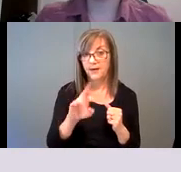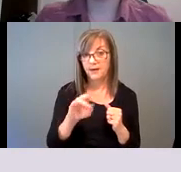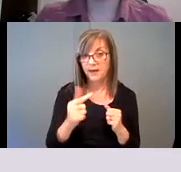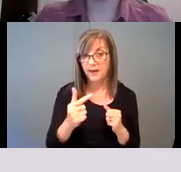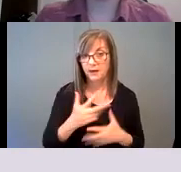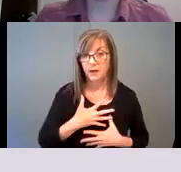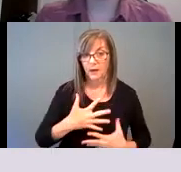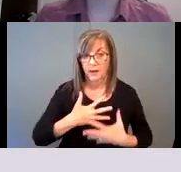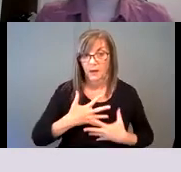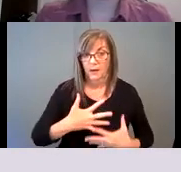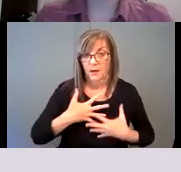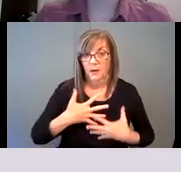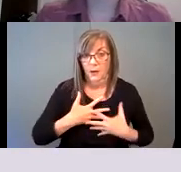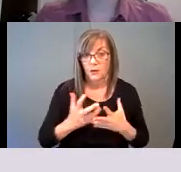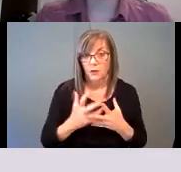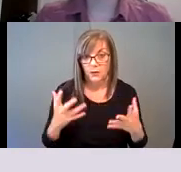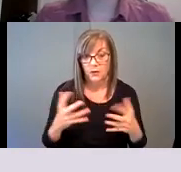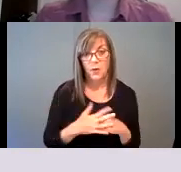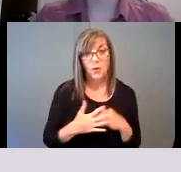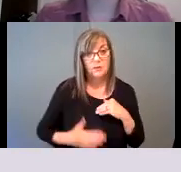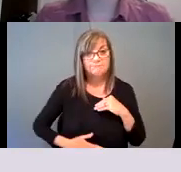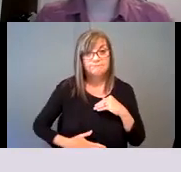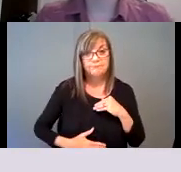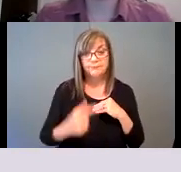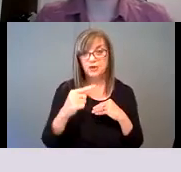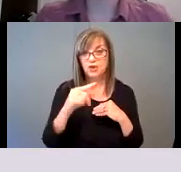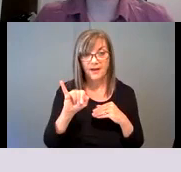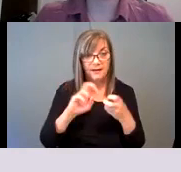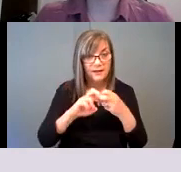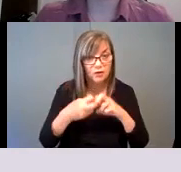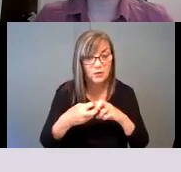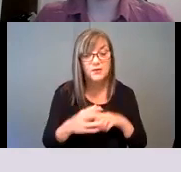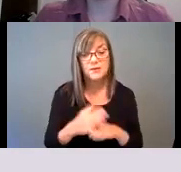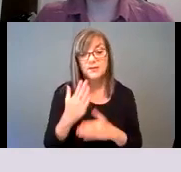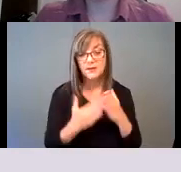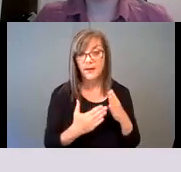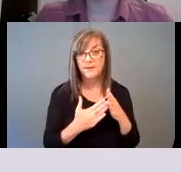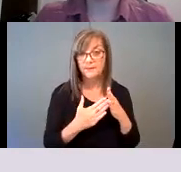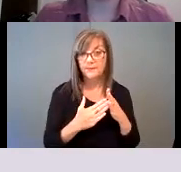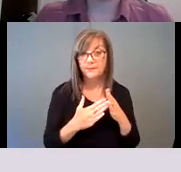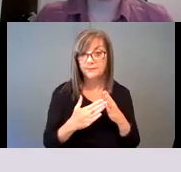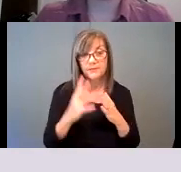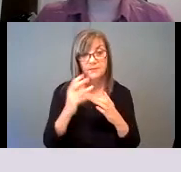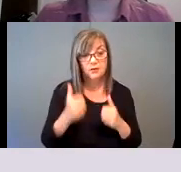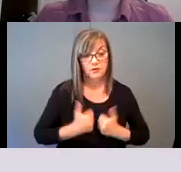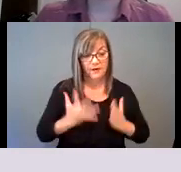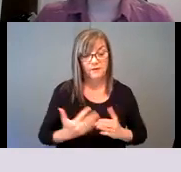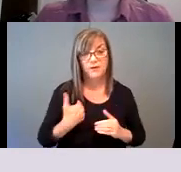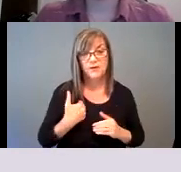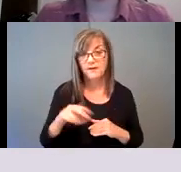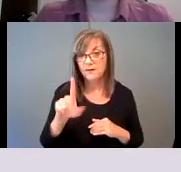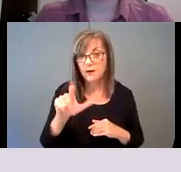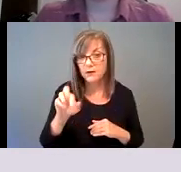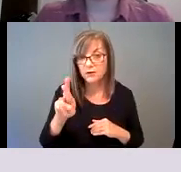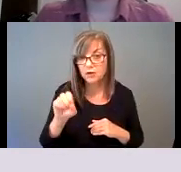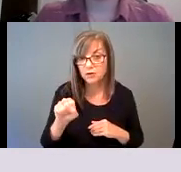gastrointestinal issues. So, for example, some survivors might experience ulcers or